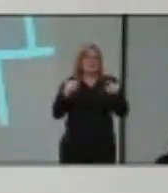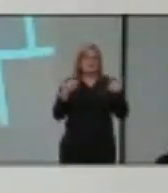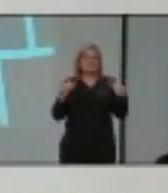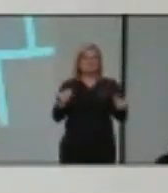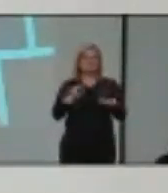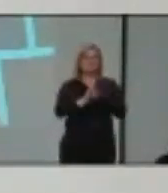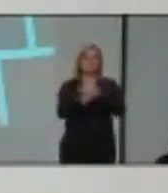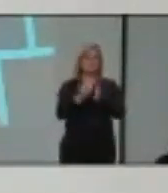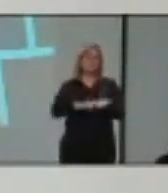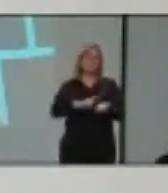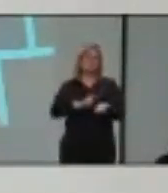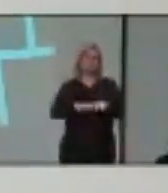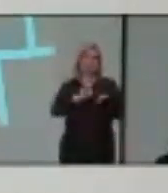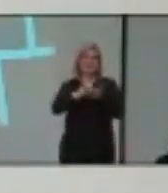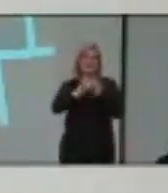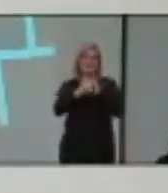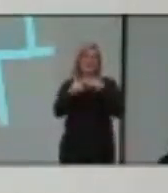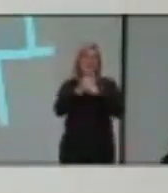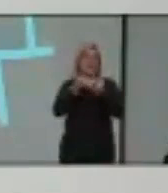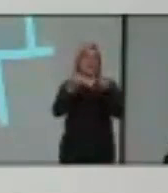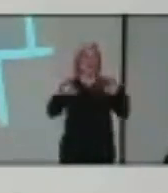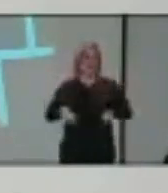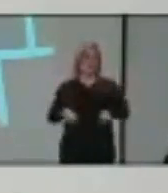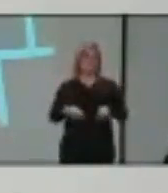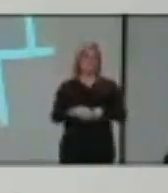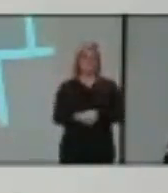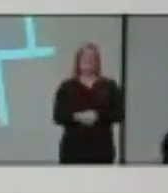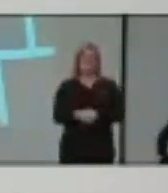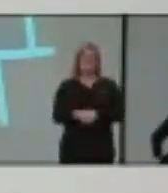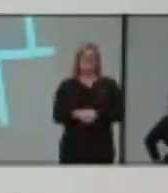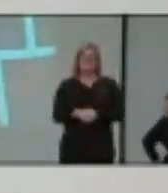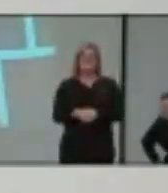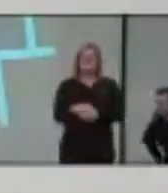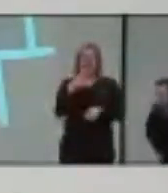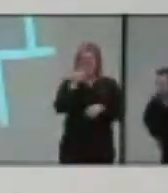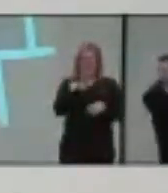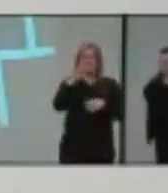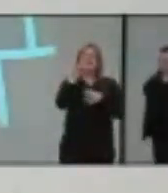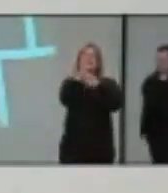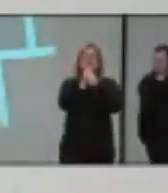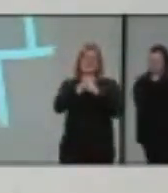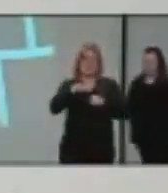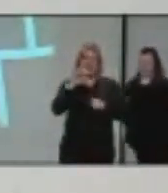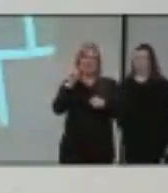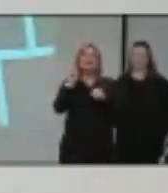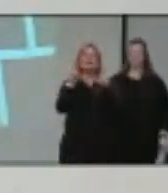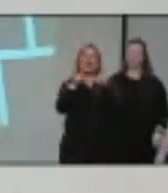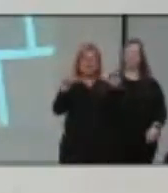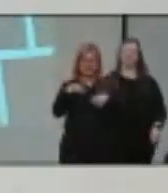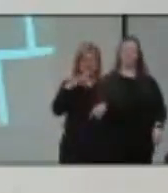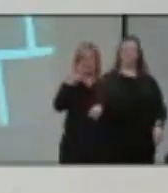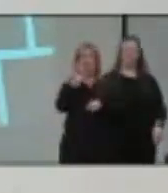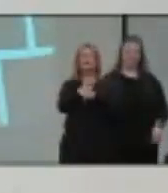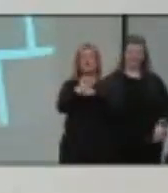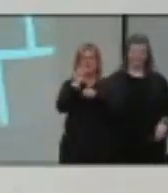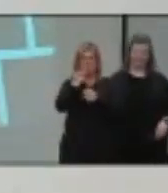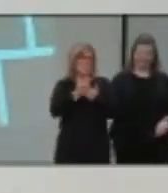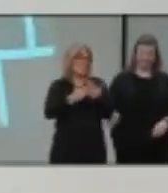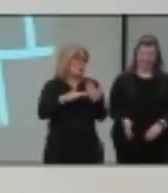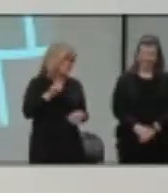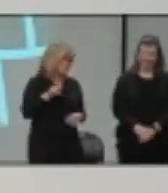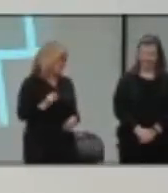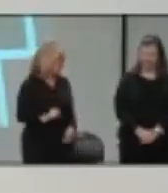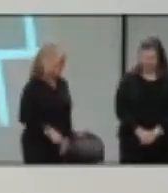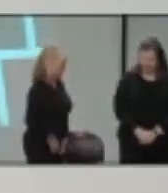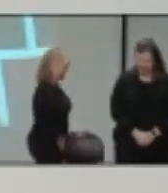nurse. So that's how we got here, okay? I did get my EMT license. I did work as an EMT,